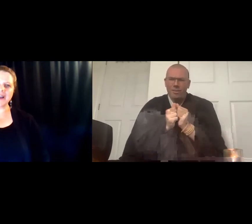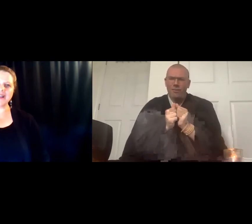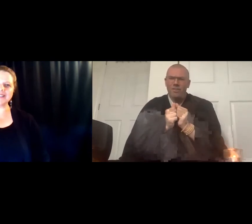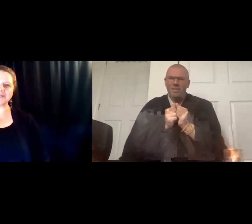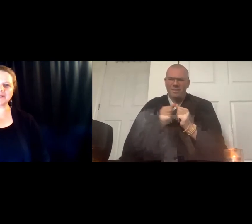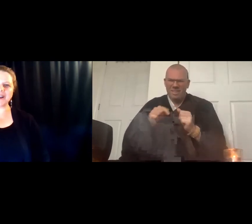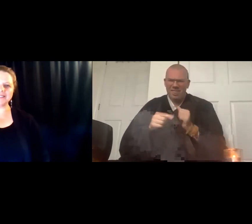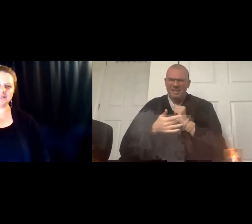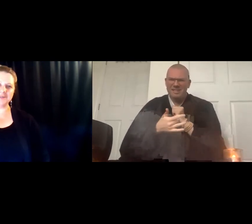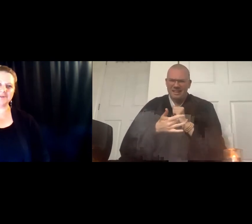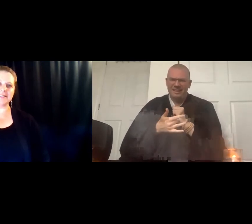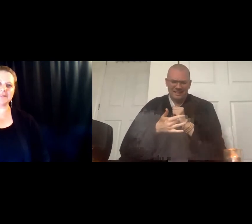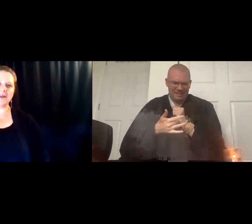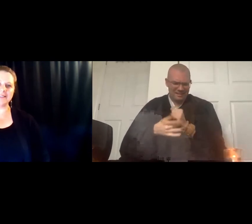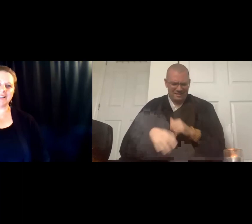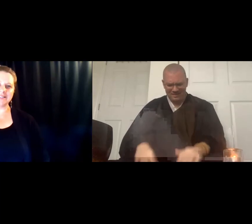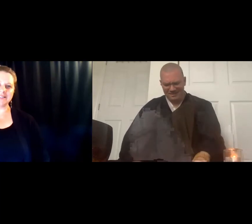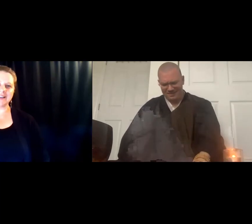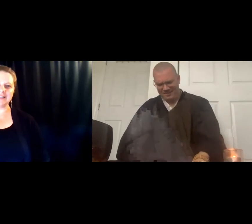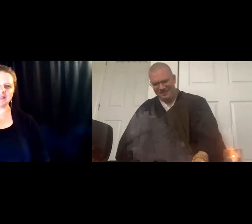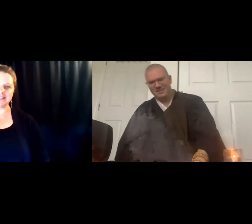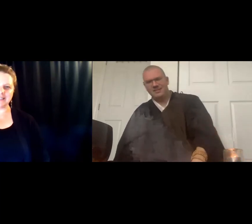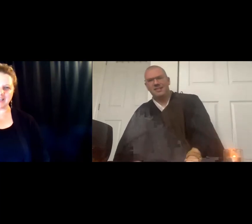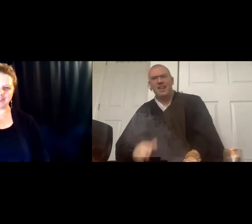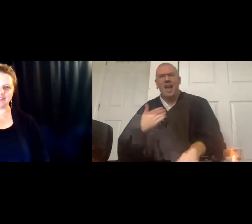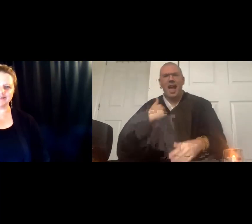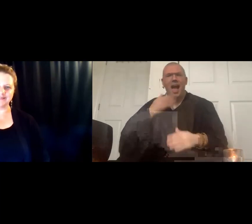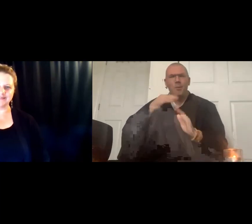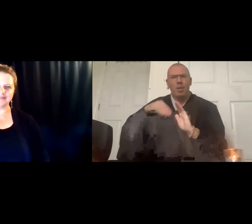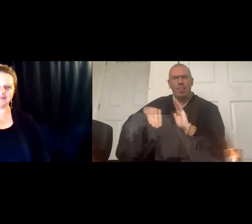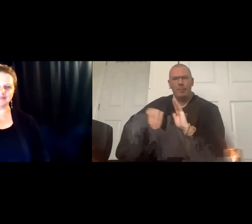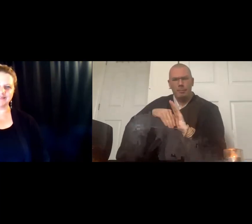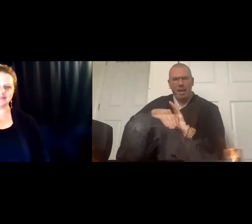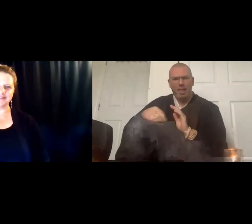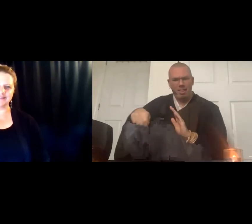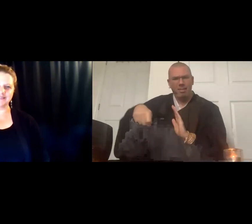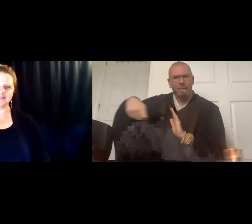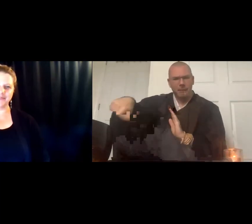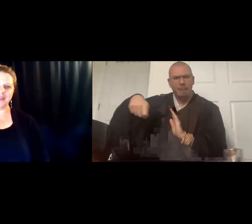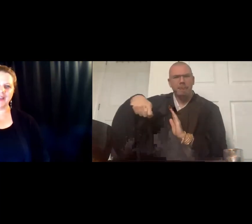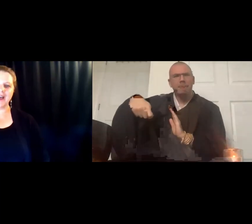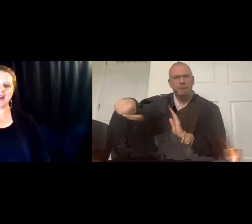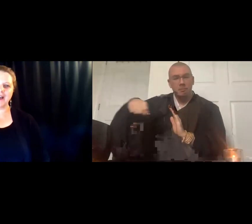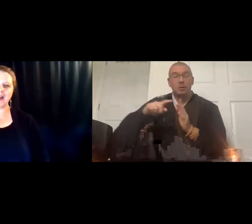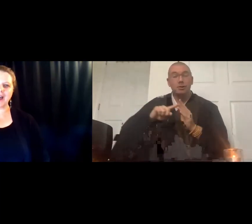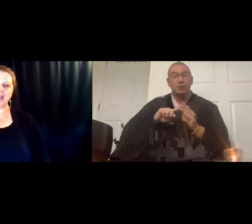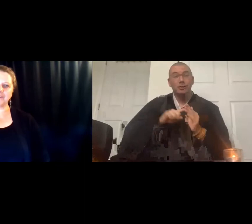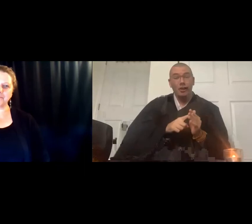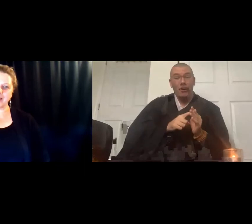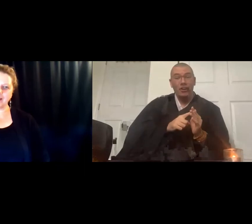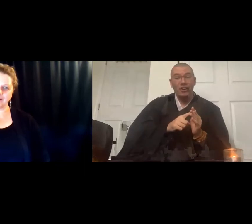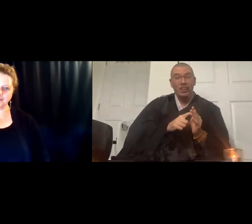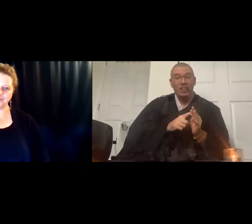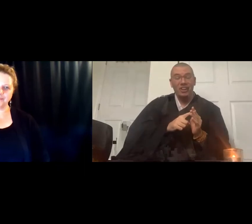So now let's try to do this meditation technique together. I have